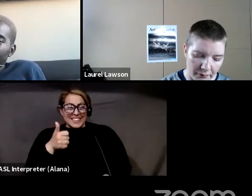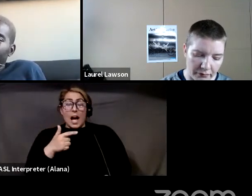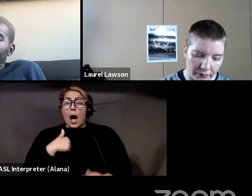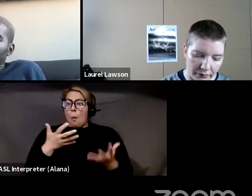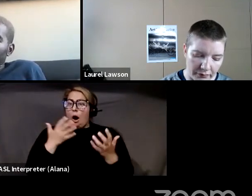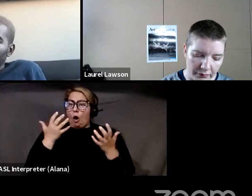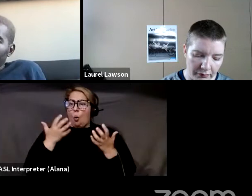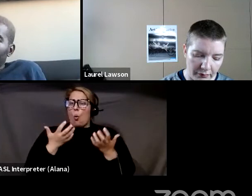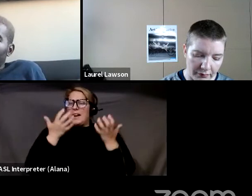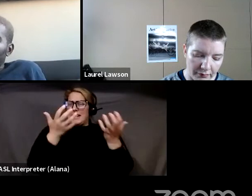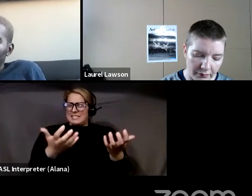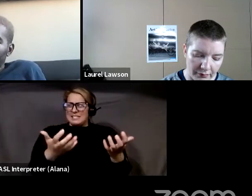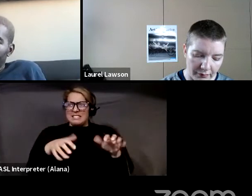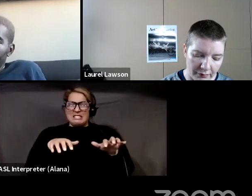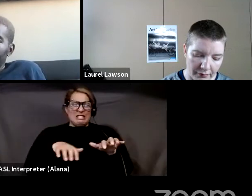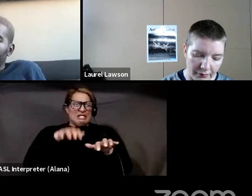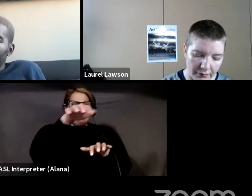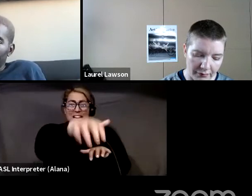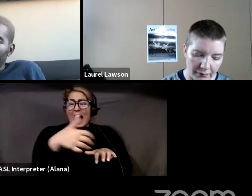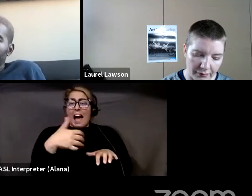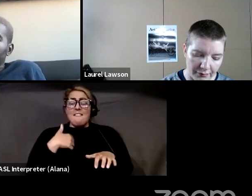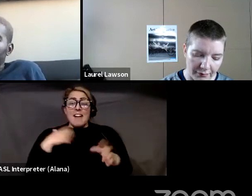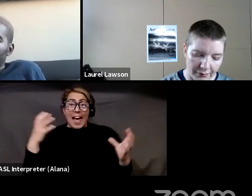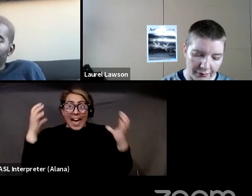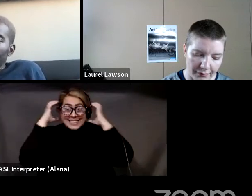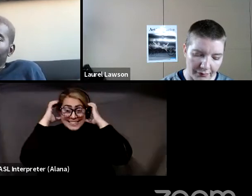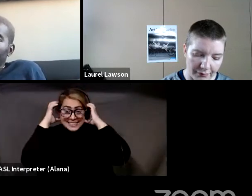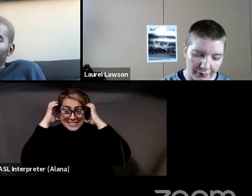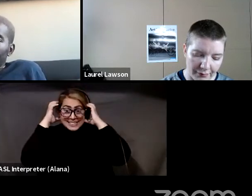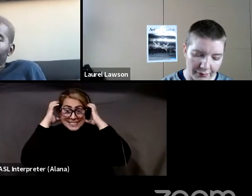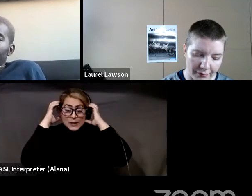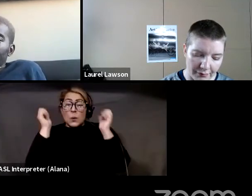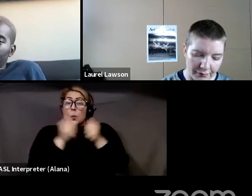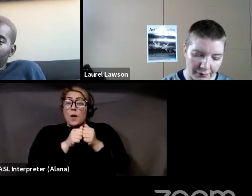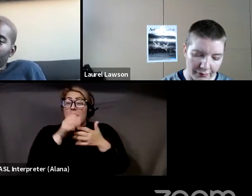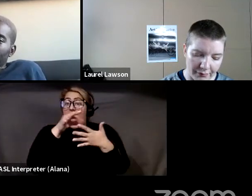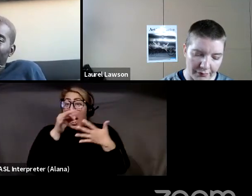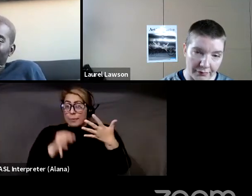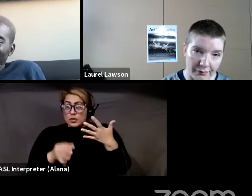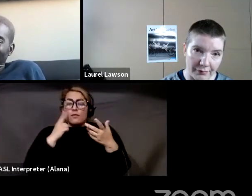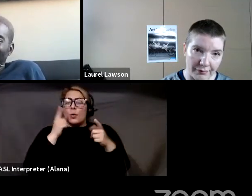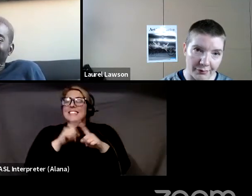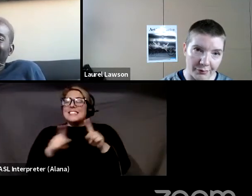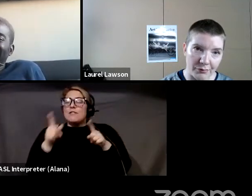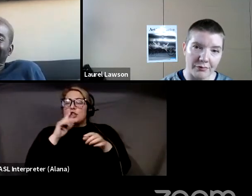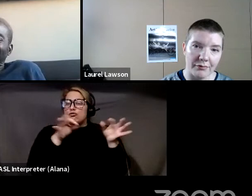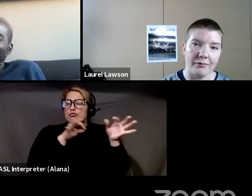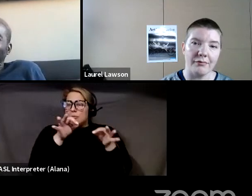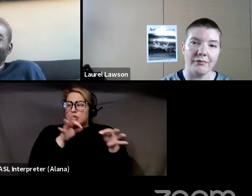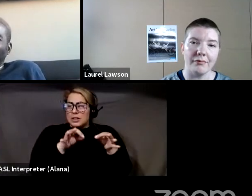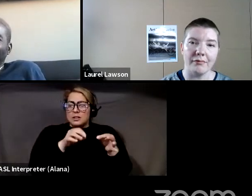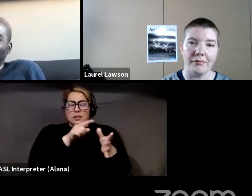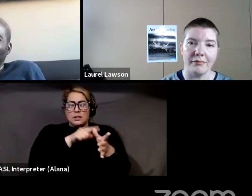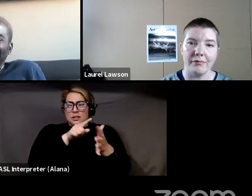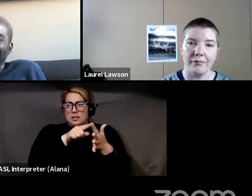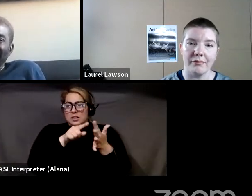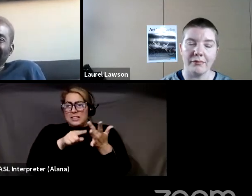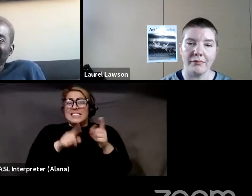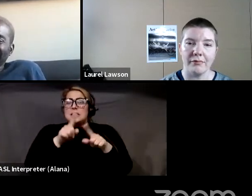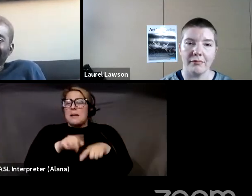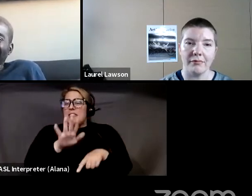headsets and the options to play different description tracks depending like on like